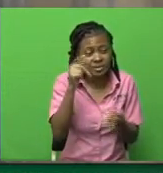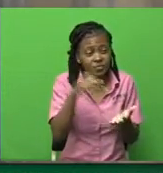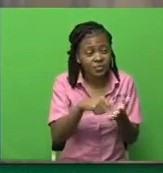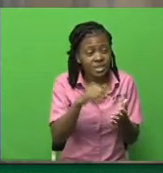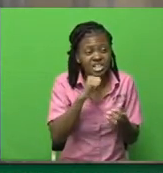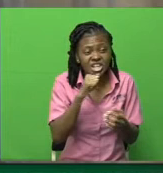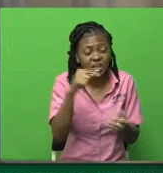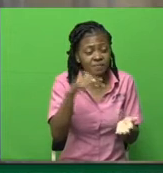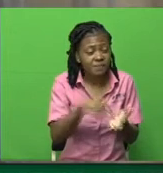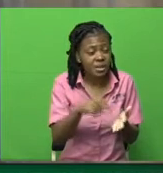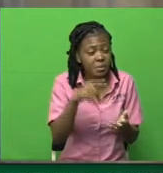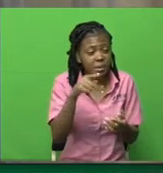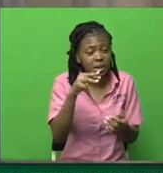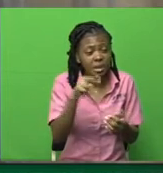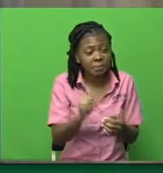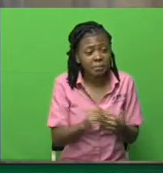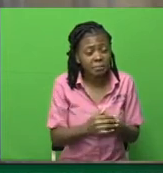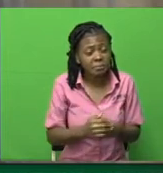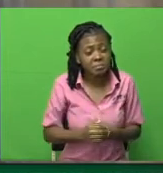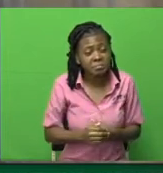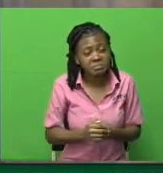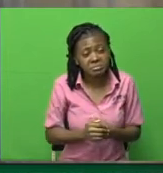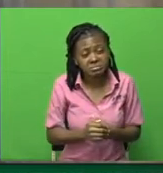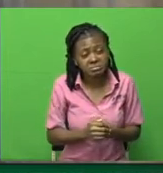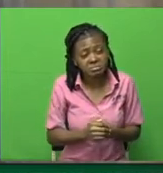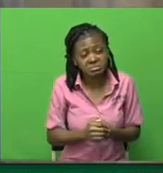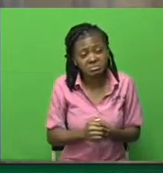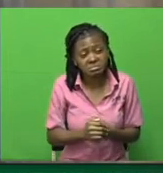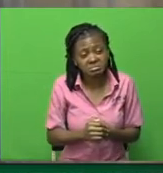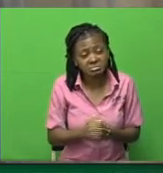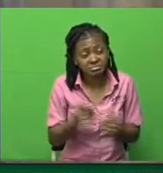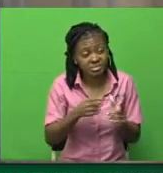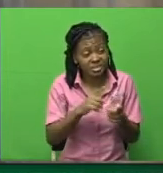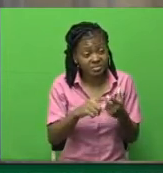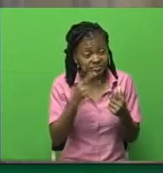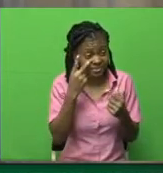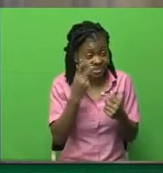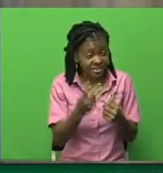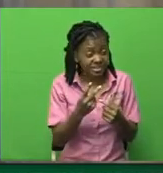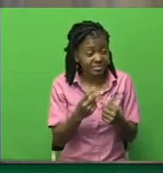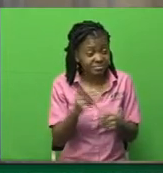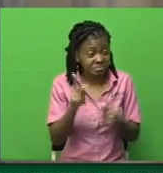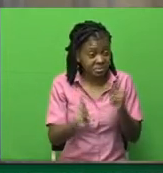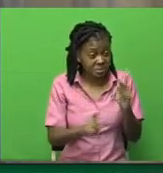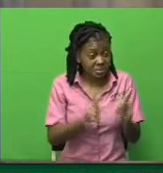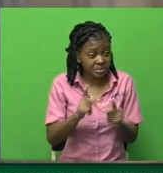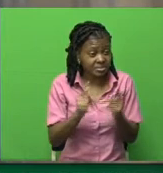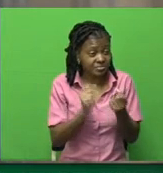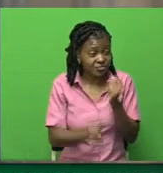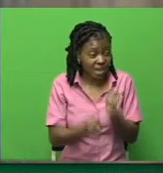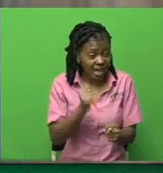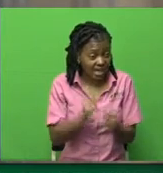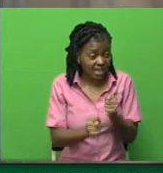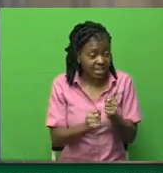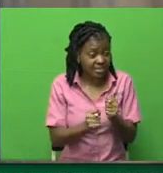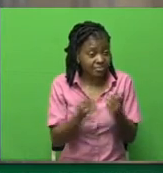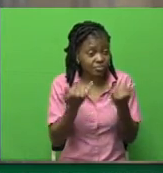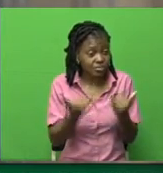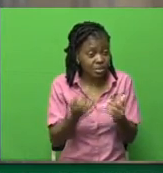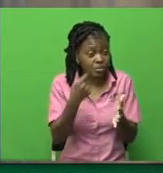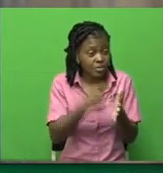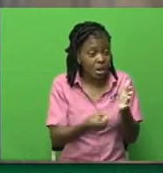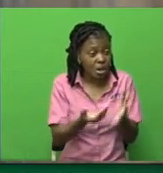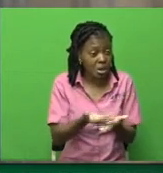The increased fares will not encourage persons in Trinidad to stay occasion in Tobago finally